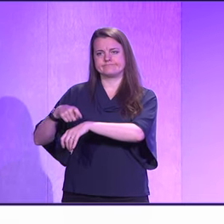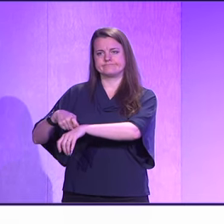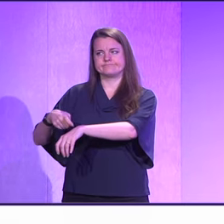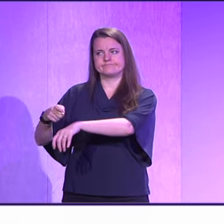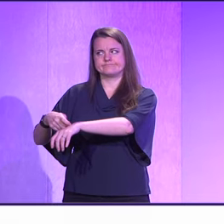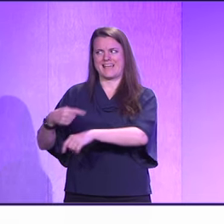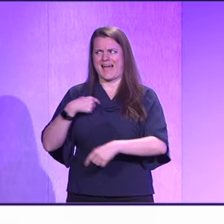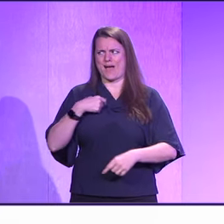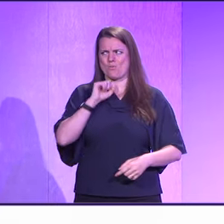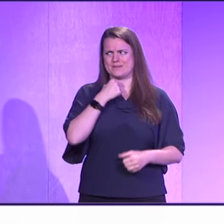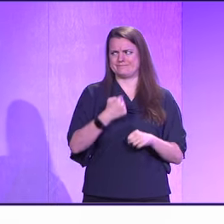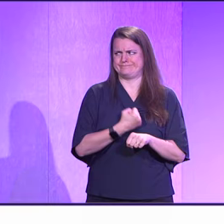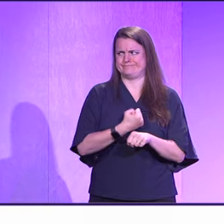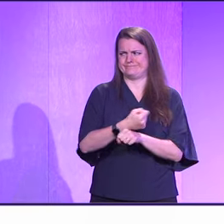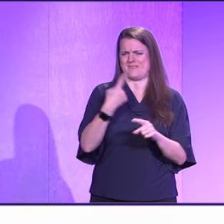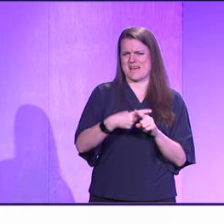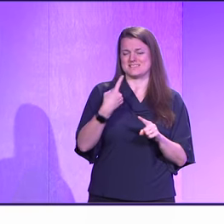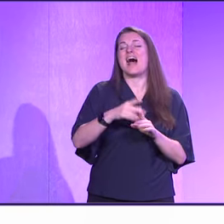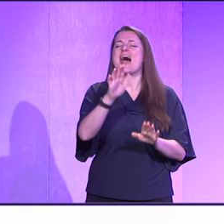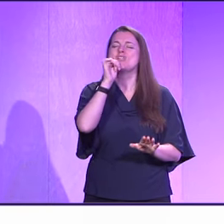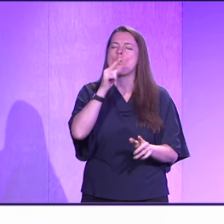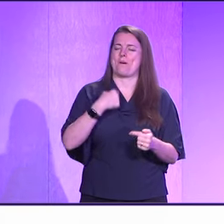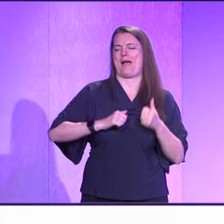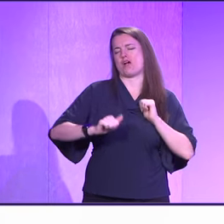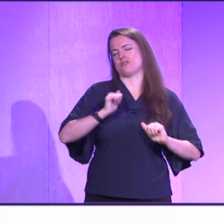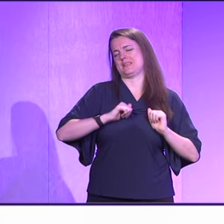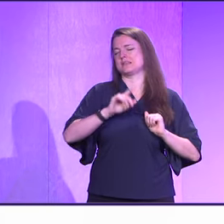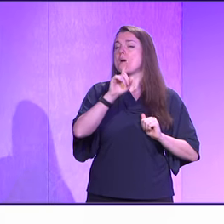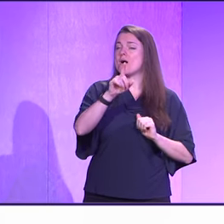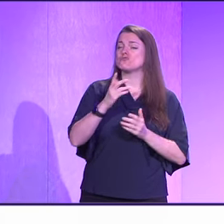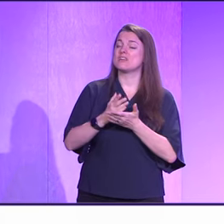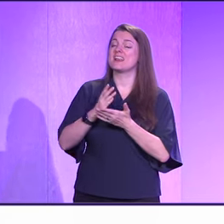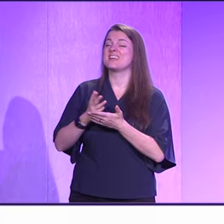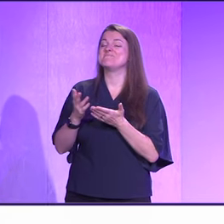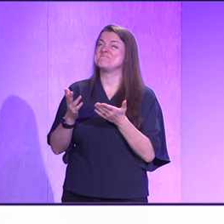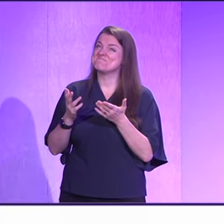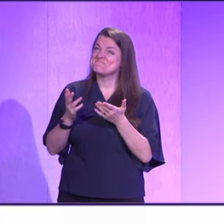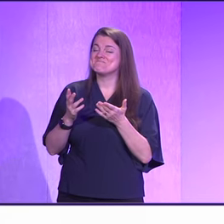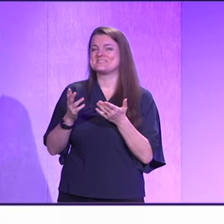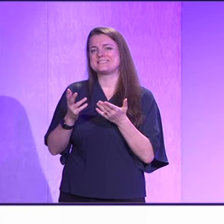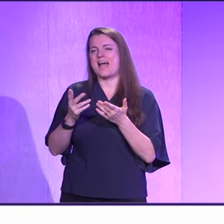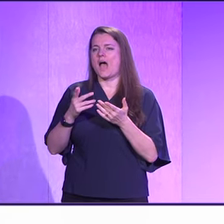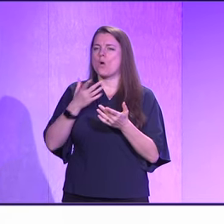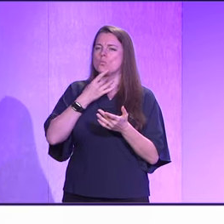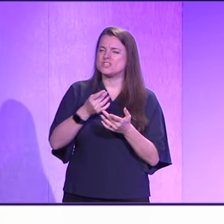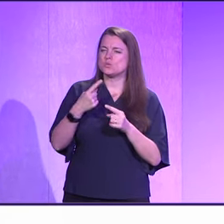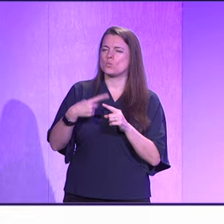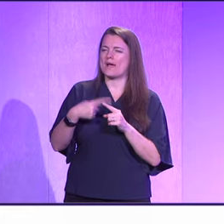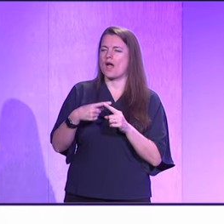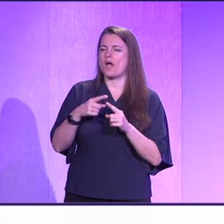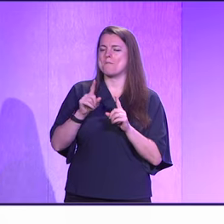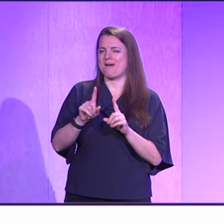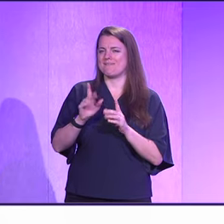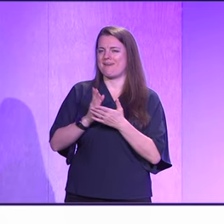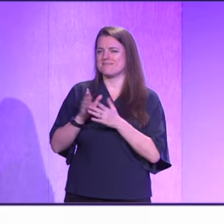right? They didn't, but that's okay. They did a really good job, right? And when it's, you're dealing with things like electronic flight bag that decides whether the